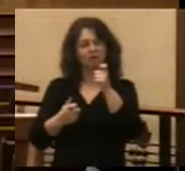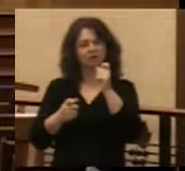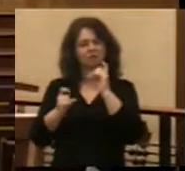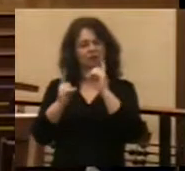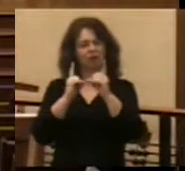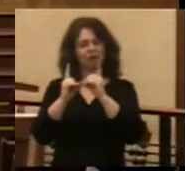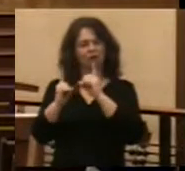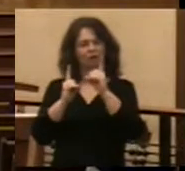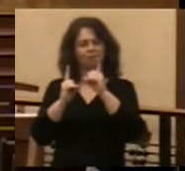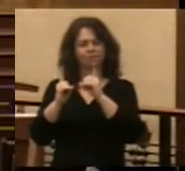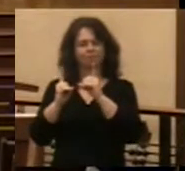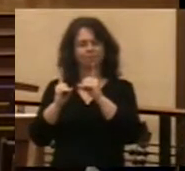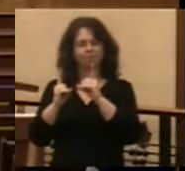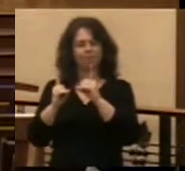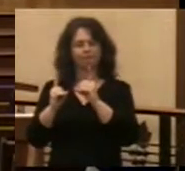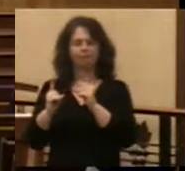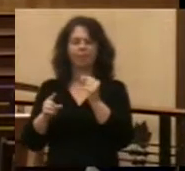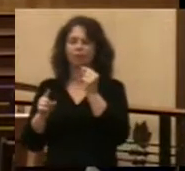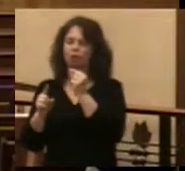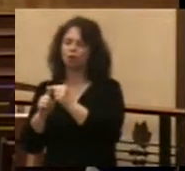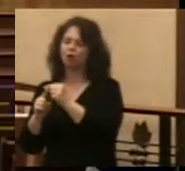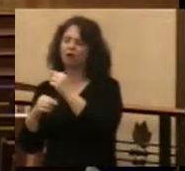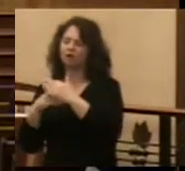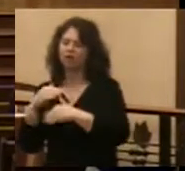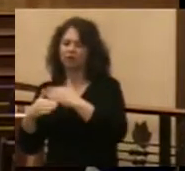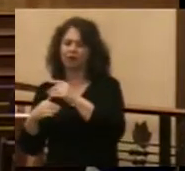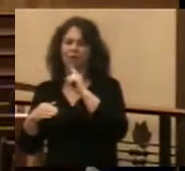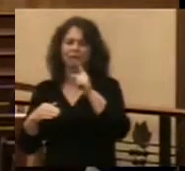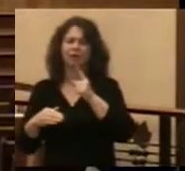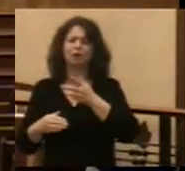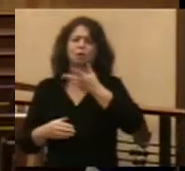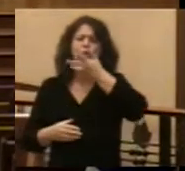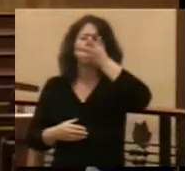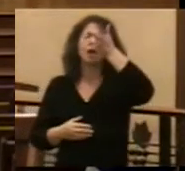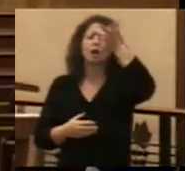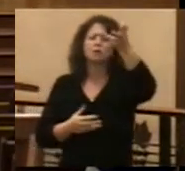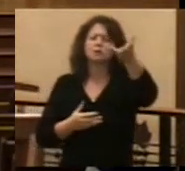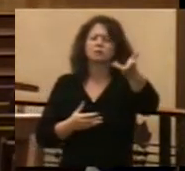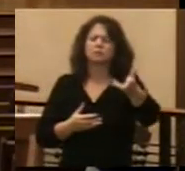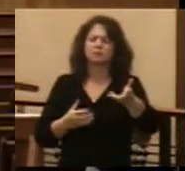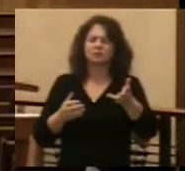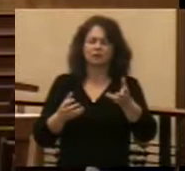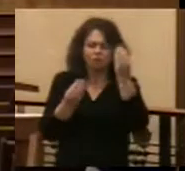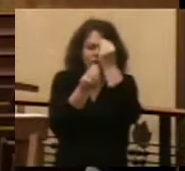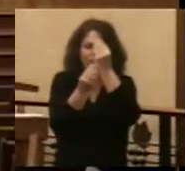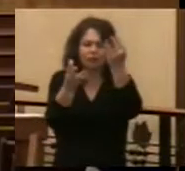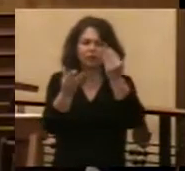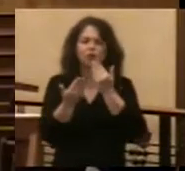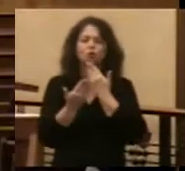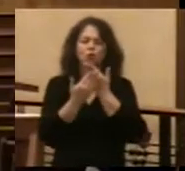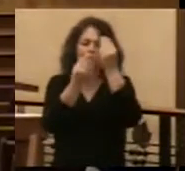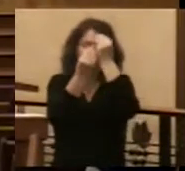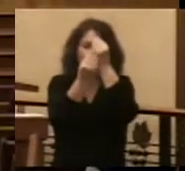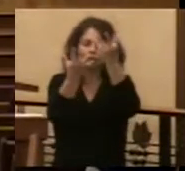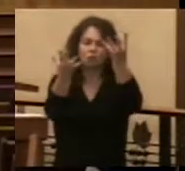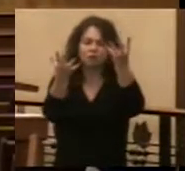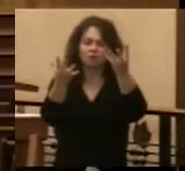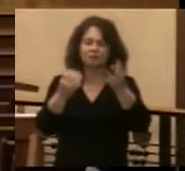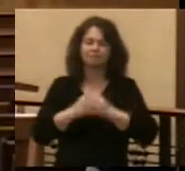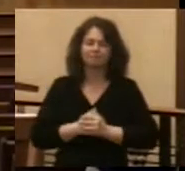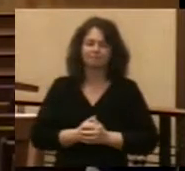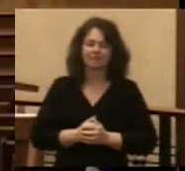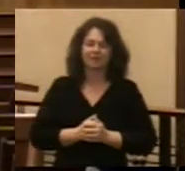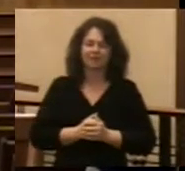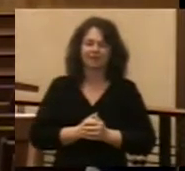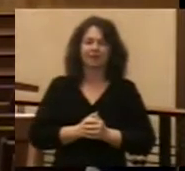word of comfort, that cry out, the lifting up one's voice with this good news of deliverance is beckoning the